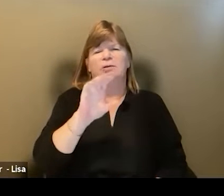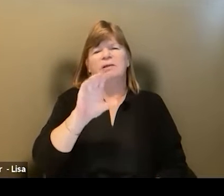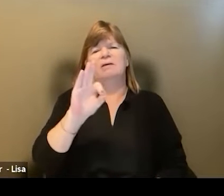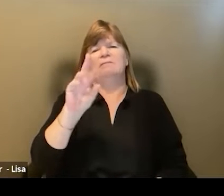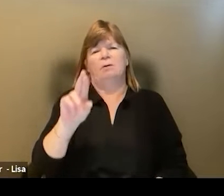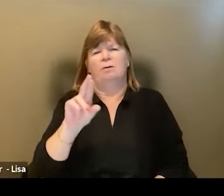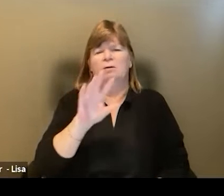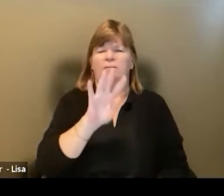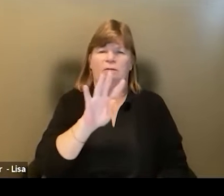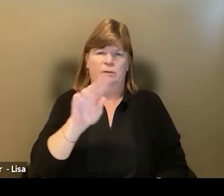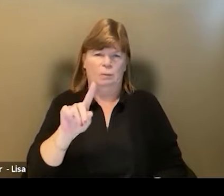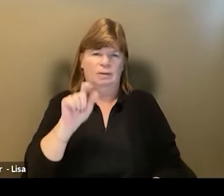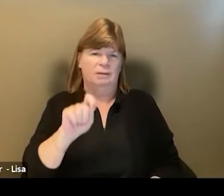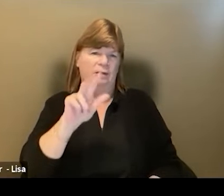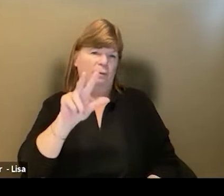CFR